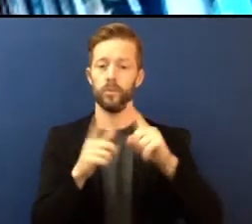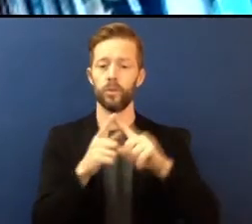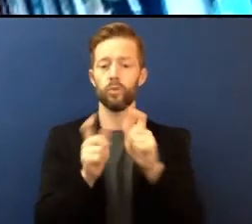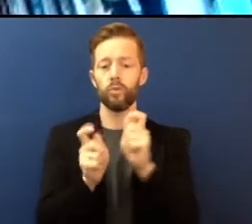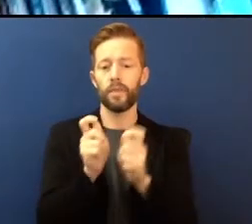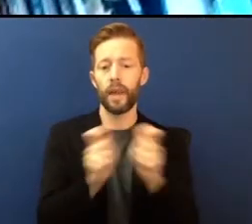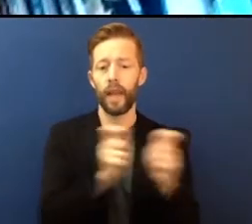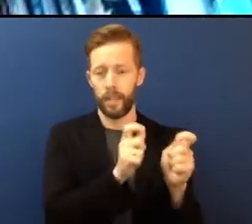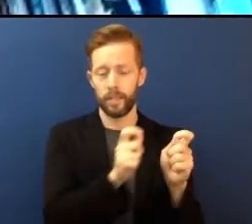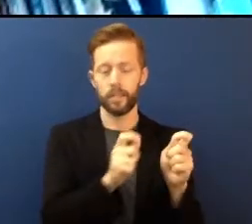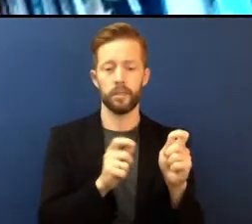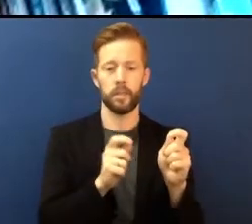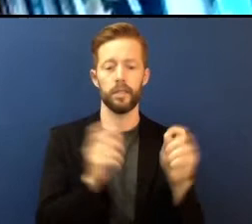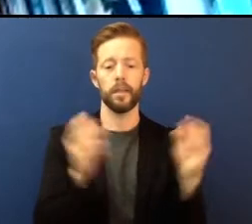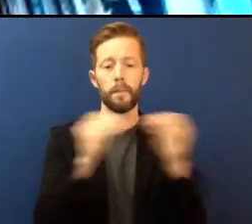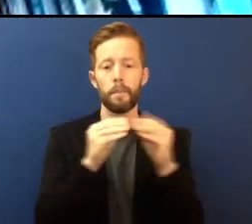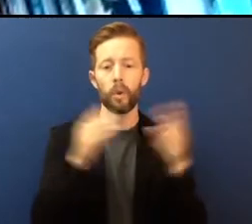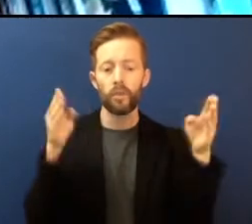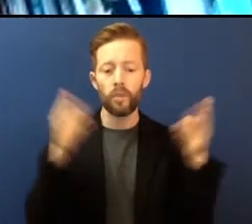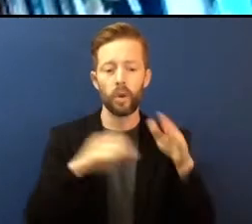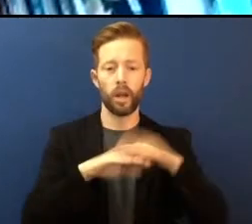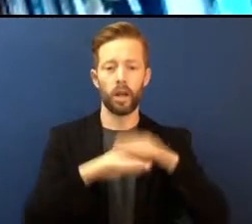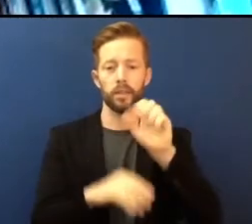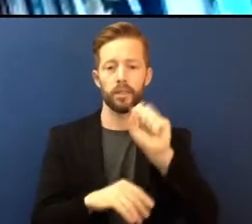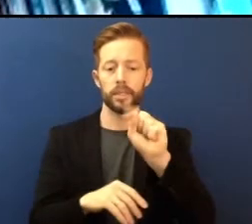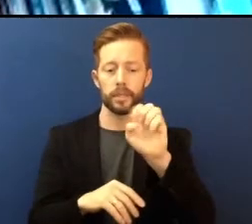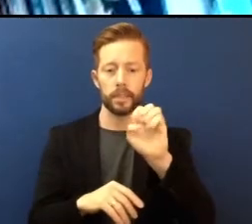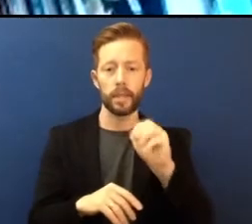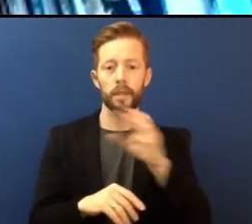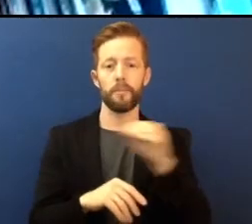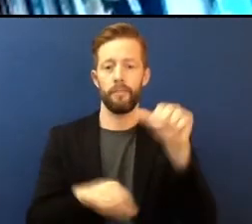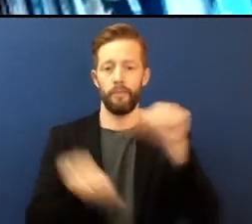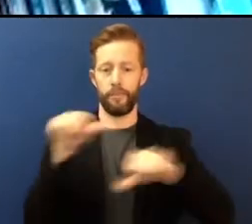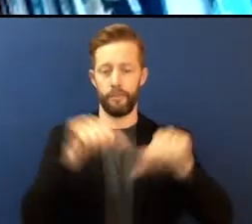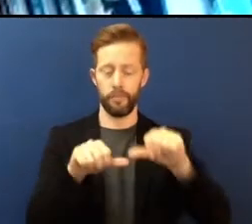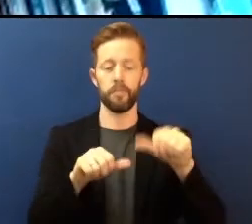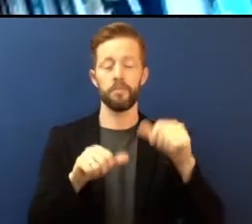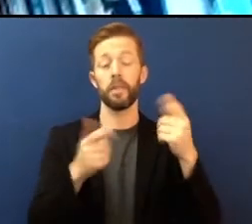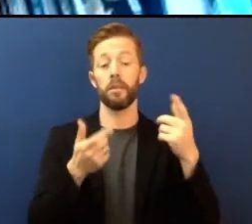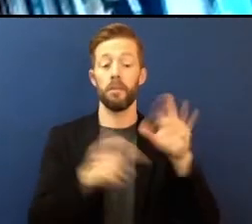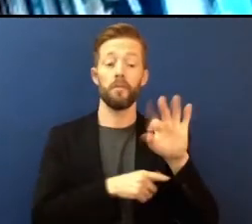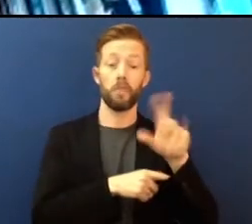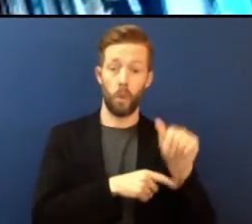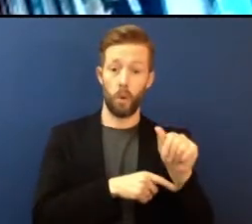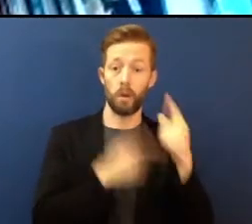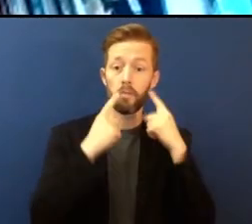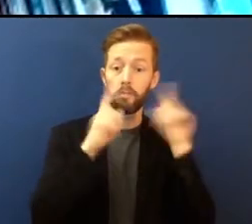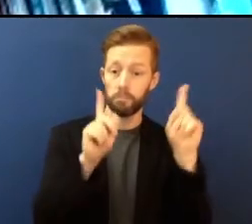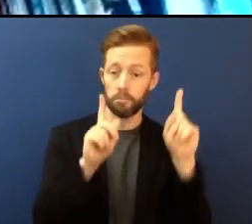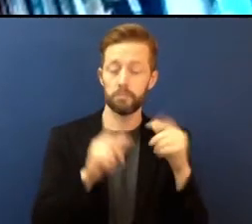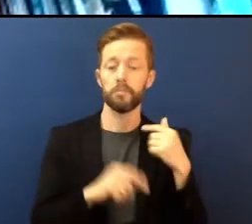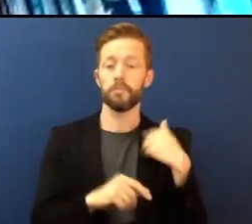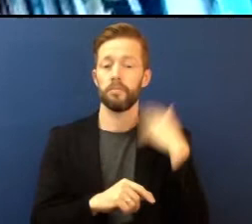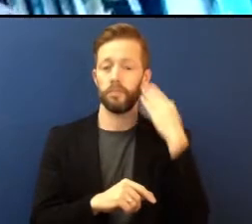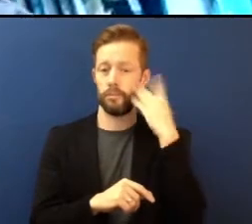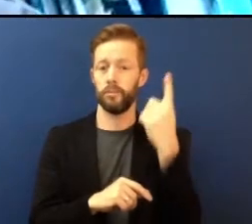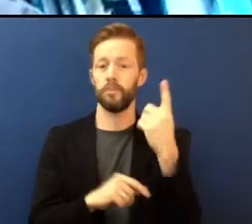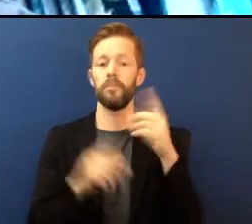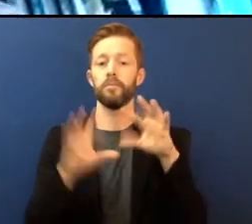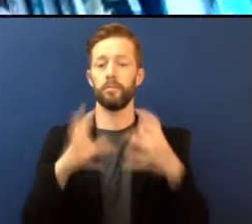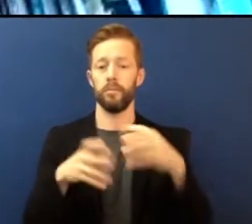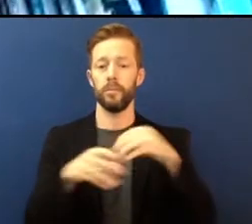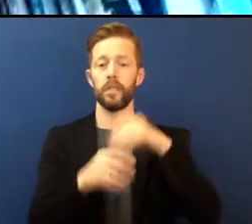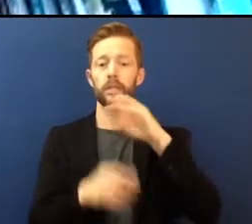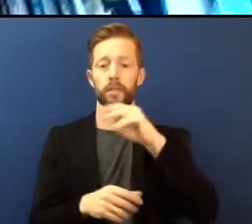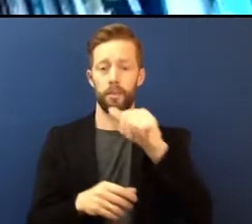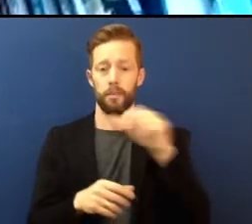to revise their early learning standards to get a greater focus on STEM and science. I know we've done that in Florida. I know that